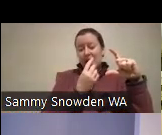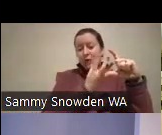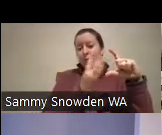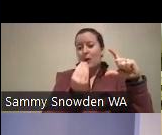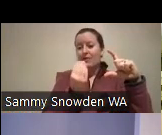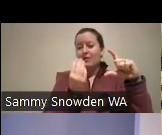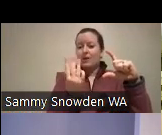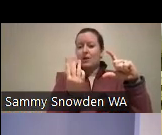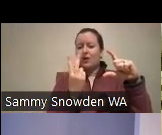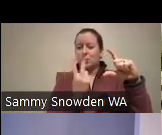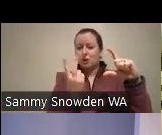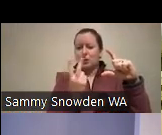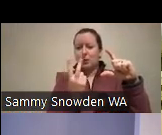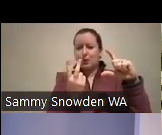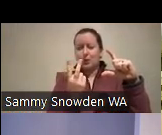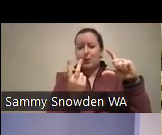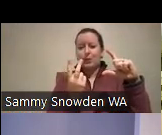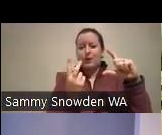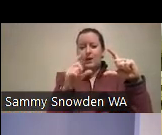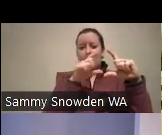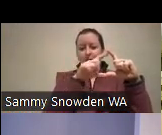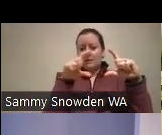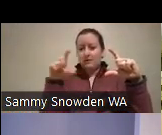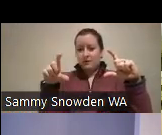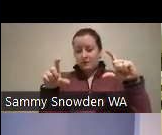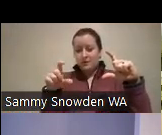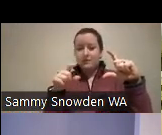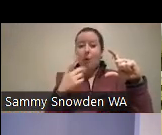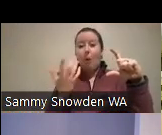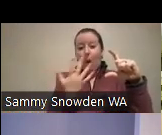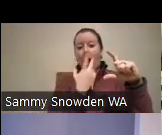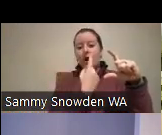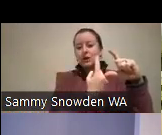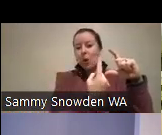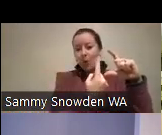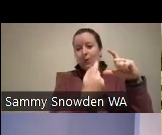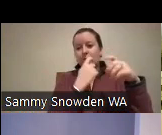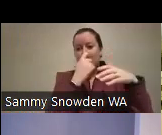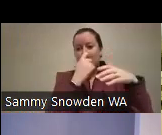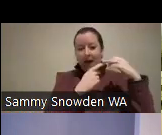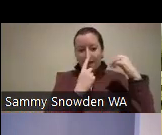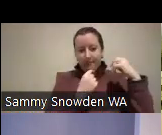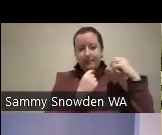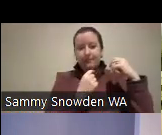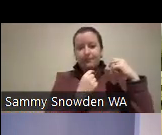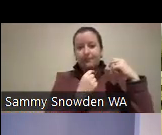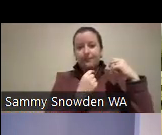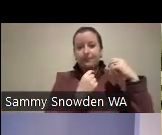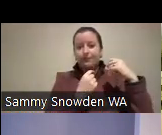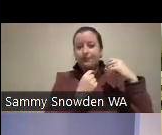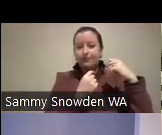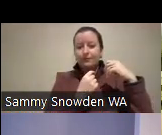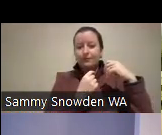So they are a really wonderful supplement that we can add into our diets for